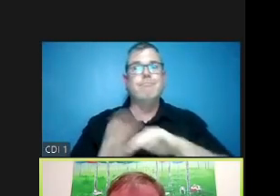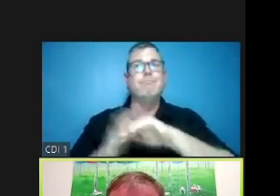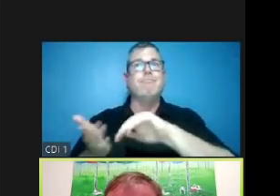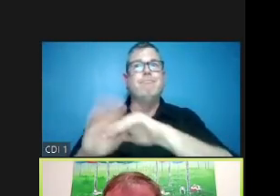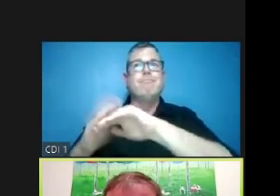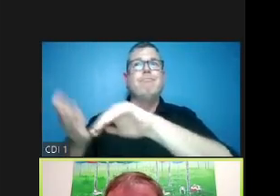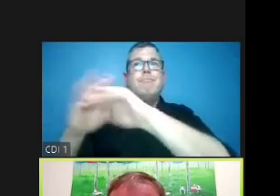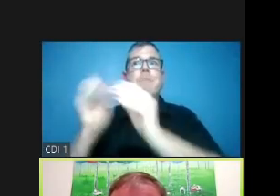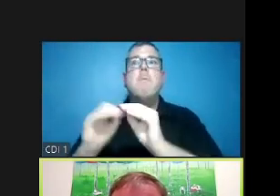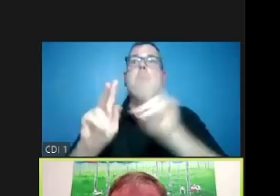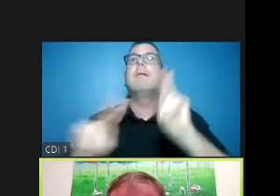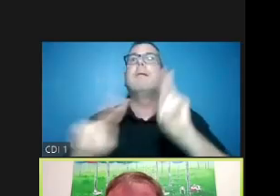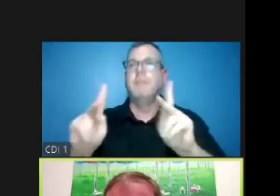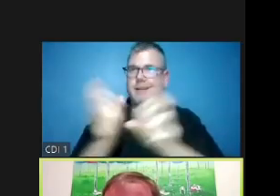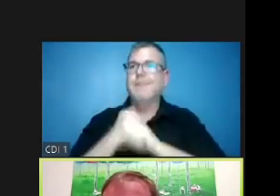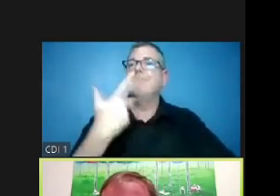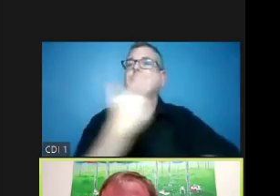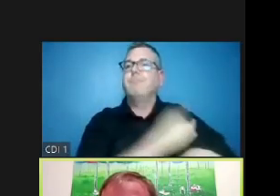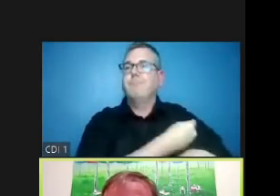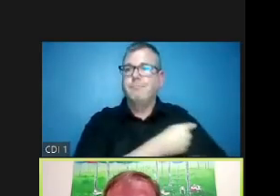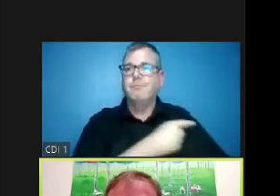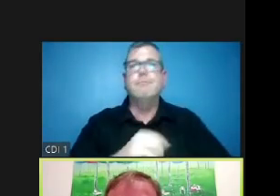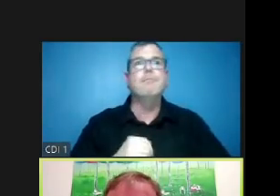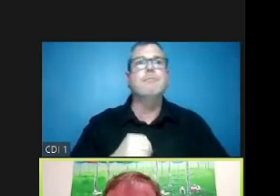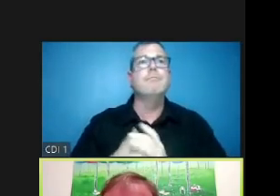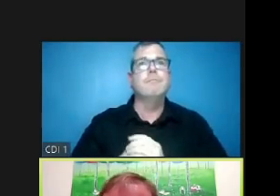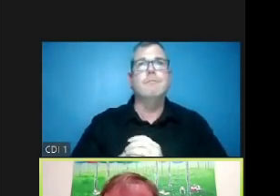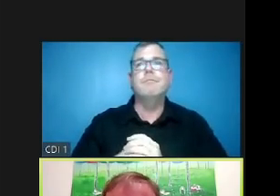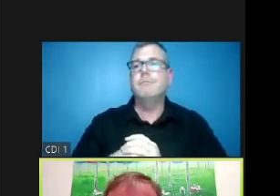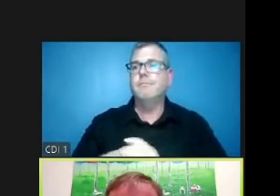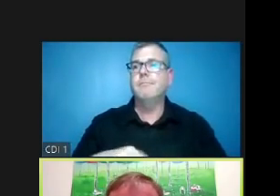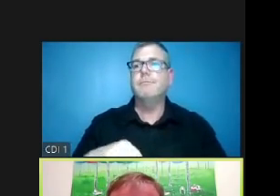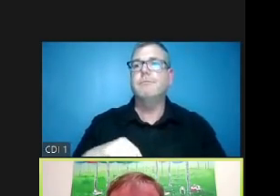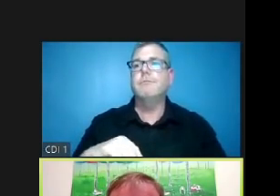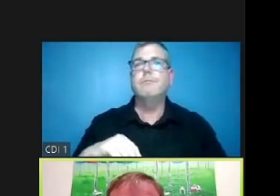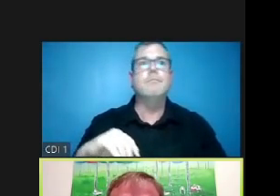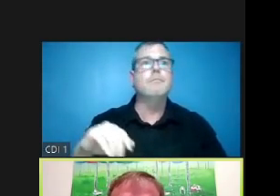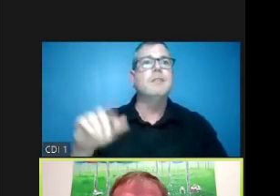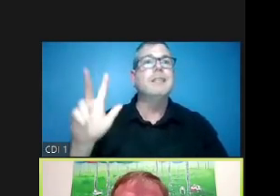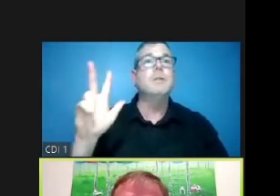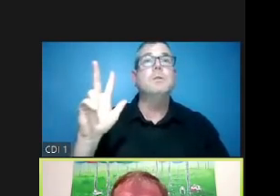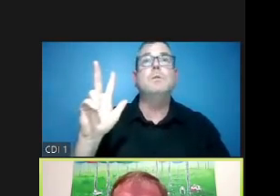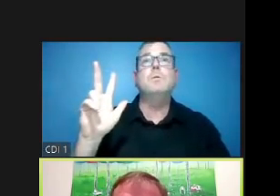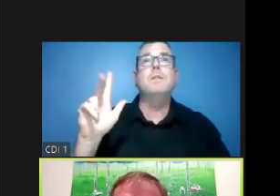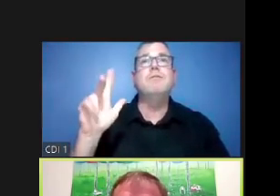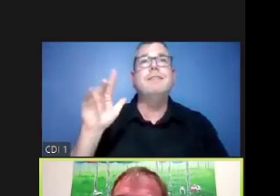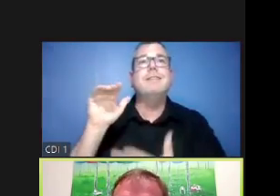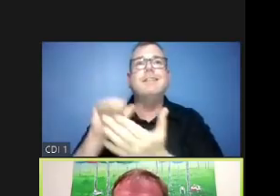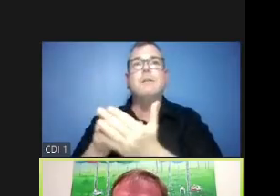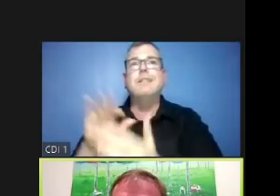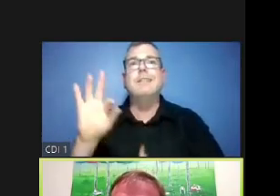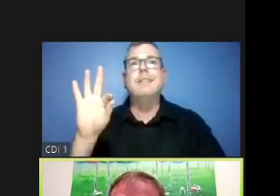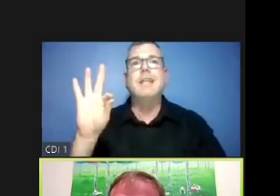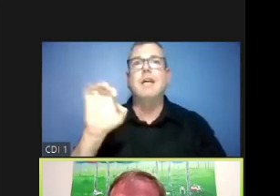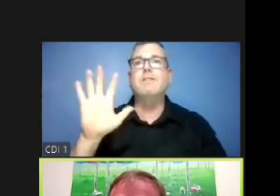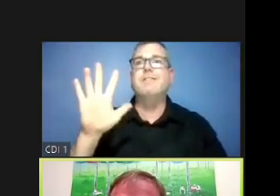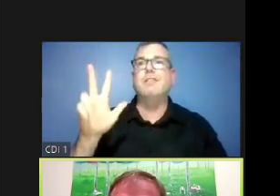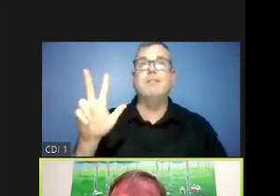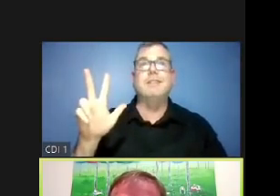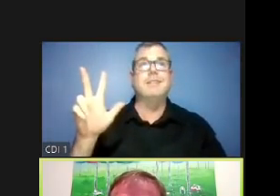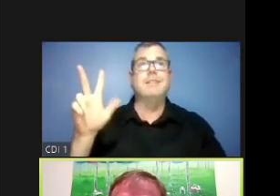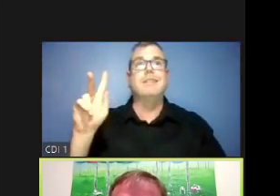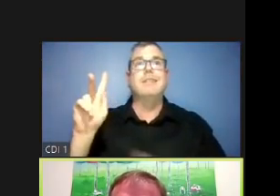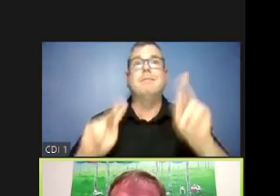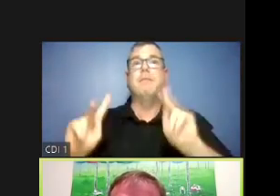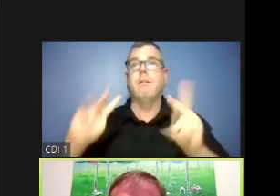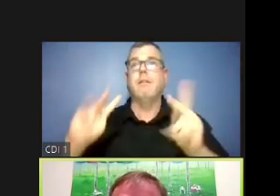23,953 vaccines administered to people who live in Marin County so far. That's over 20,000 individuals who are Marin County